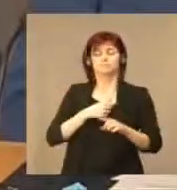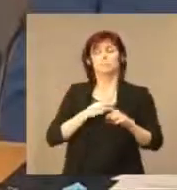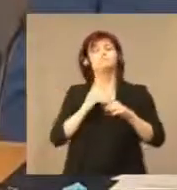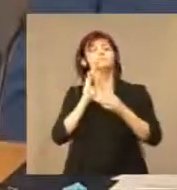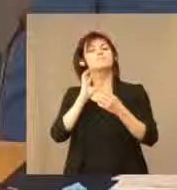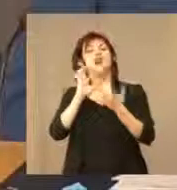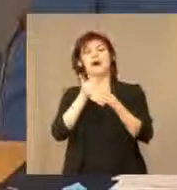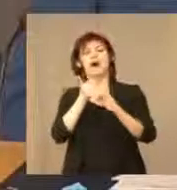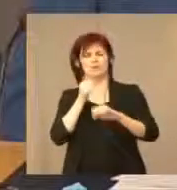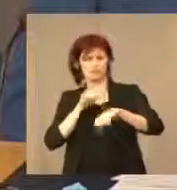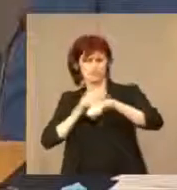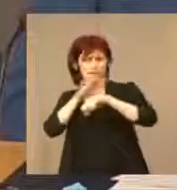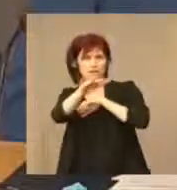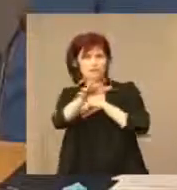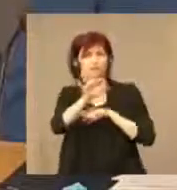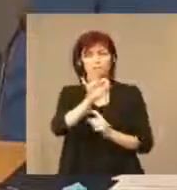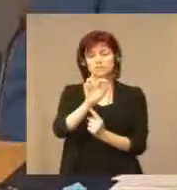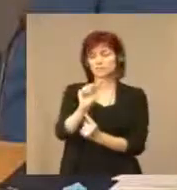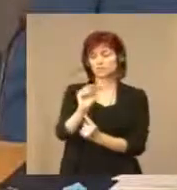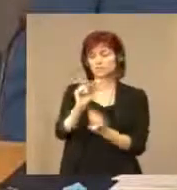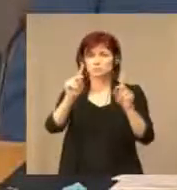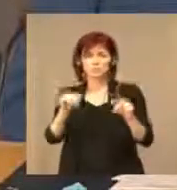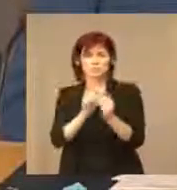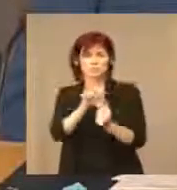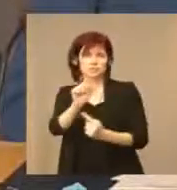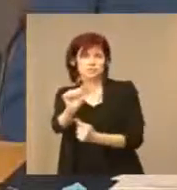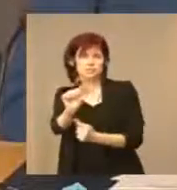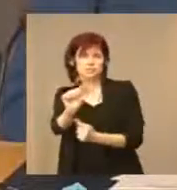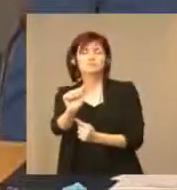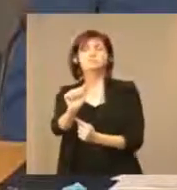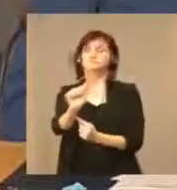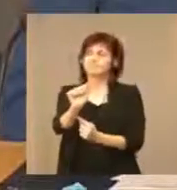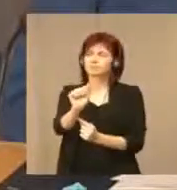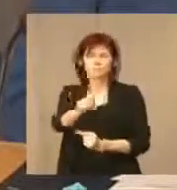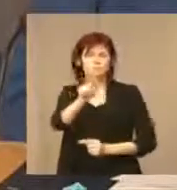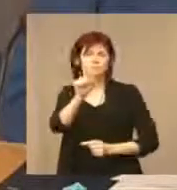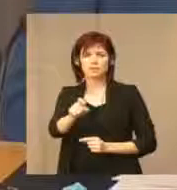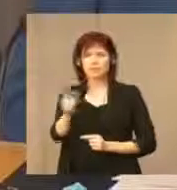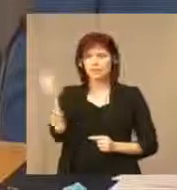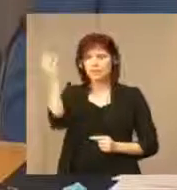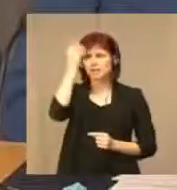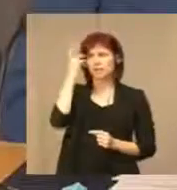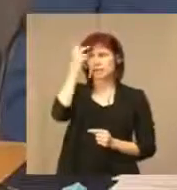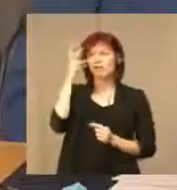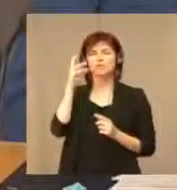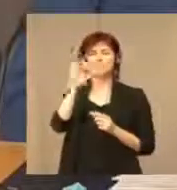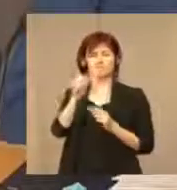First Nation persons with disabilities really has to be mindful of that, of what I would call the double